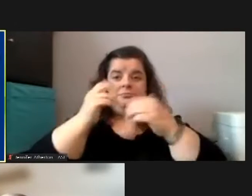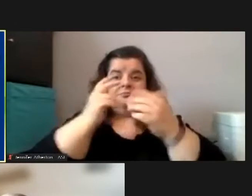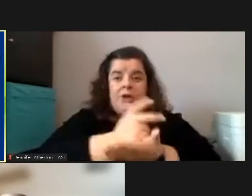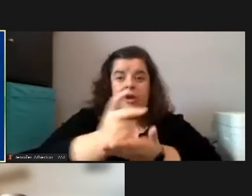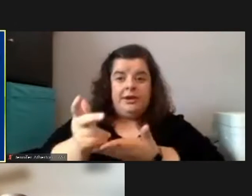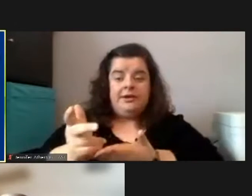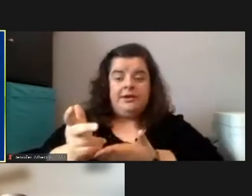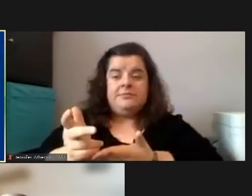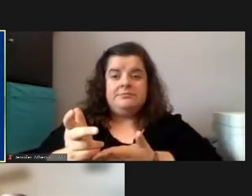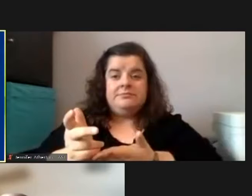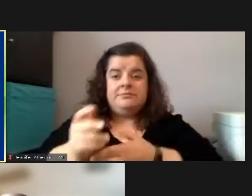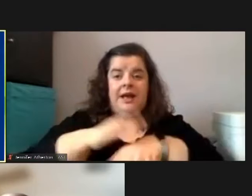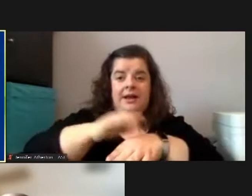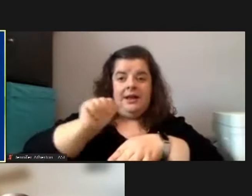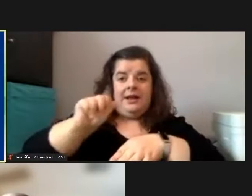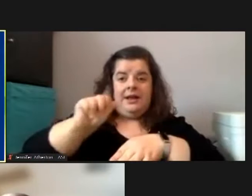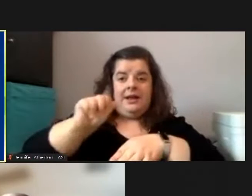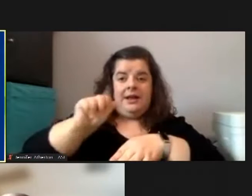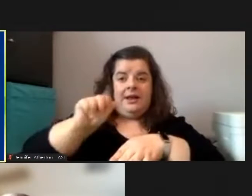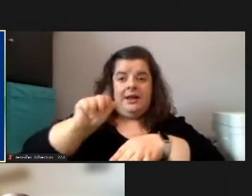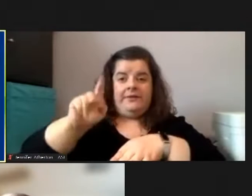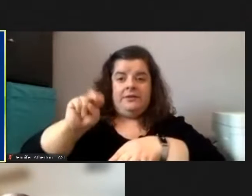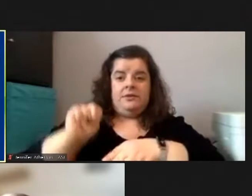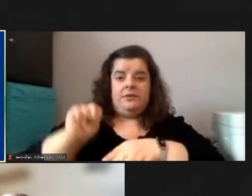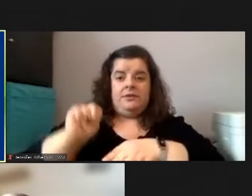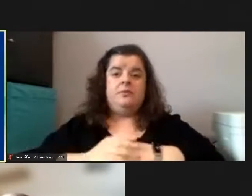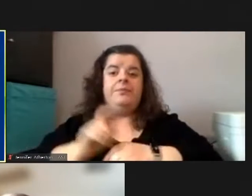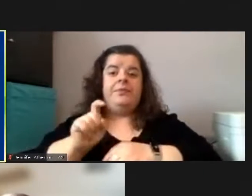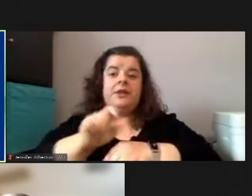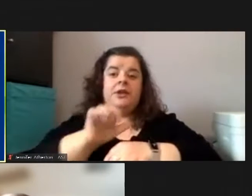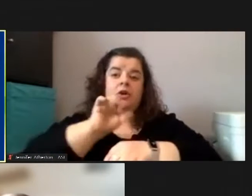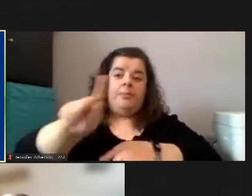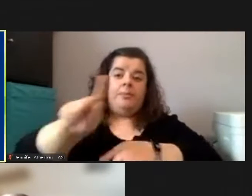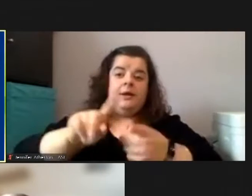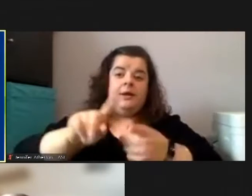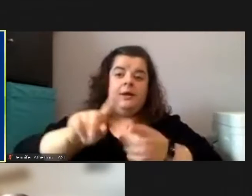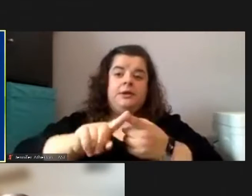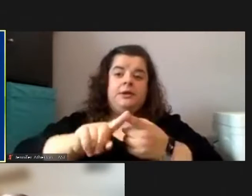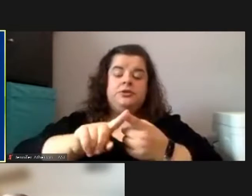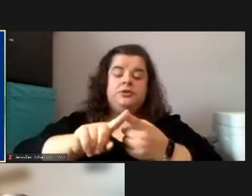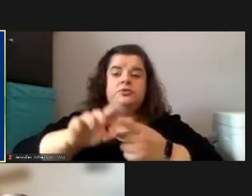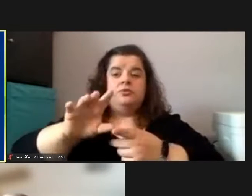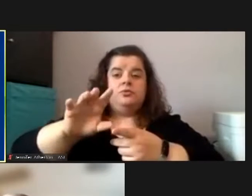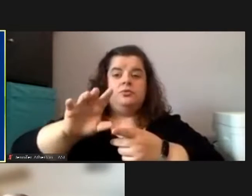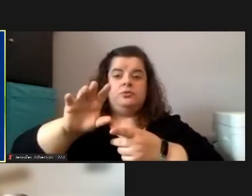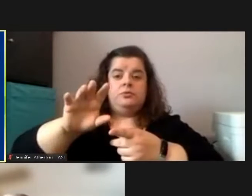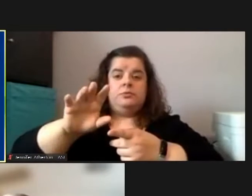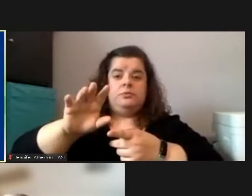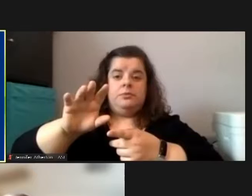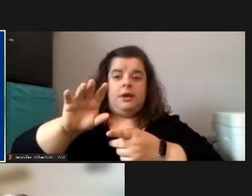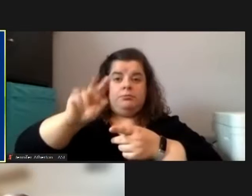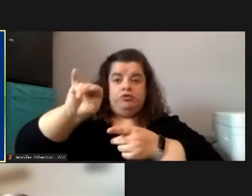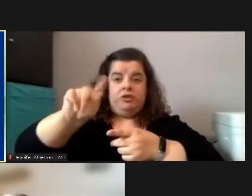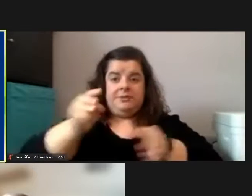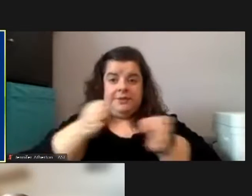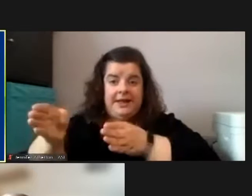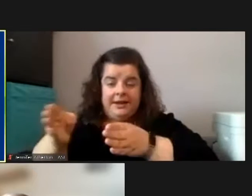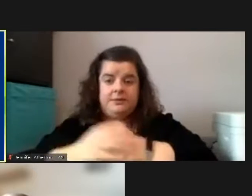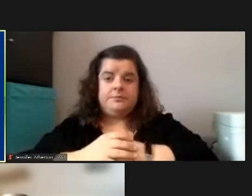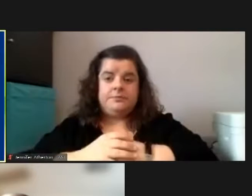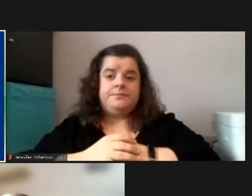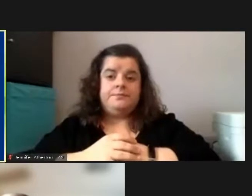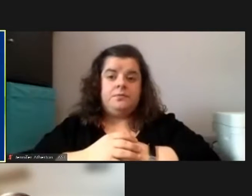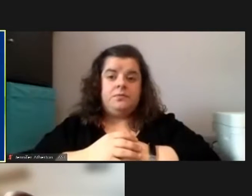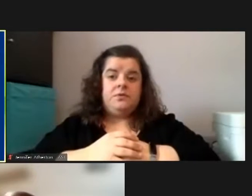Planning Commission for a project development plan for the building at the corner of East Liberty Boulevard and North Sheridan Avenue, and that the applicant supplement the